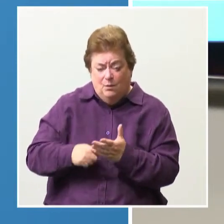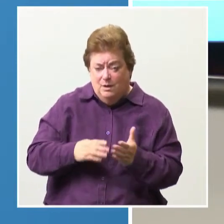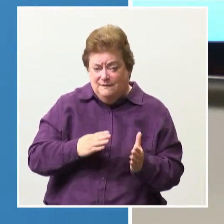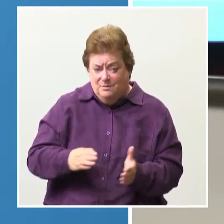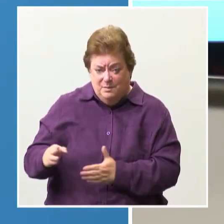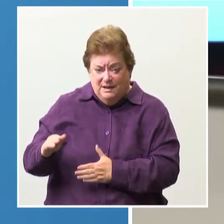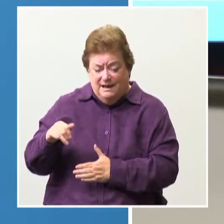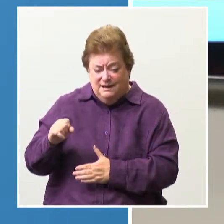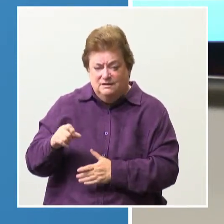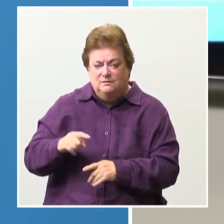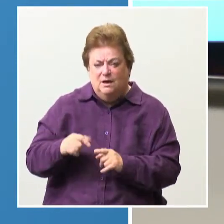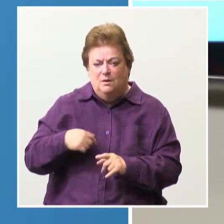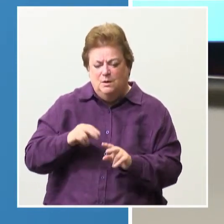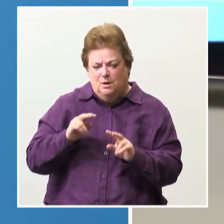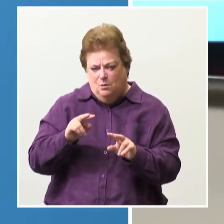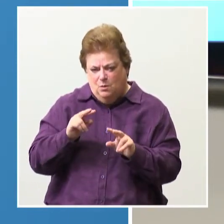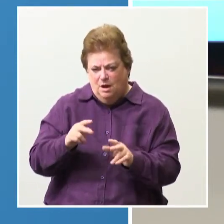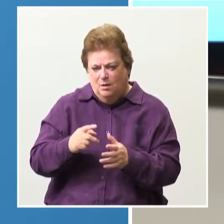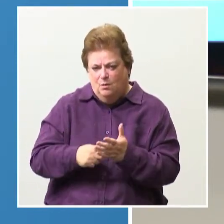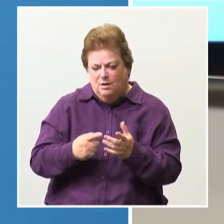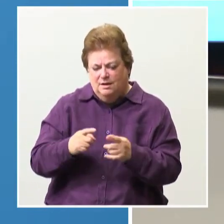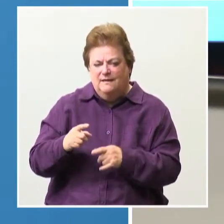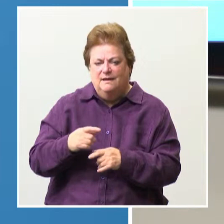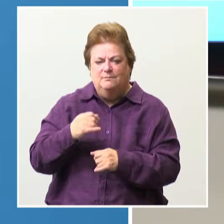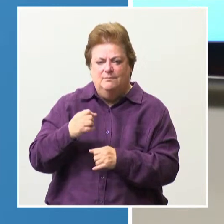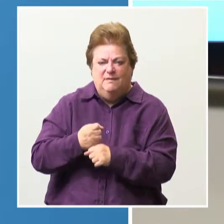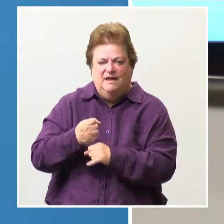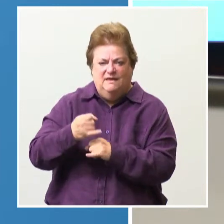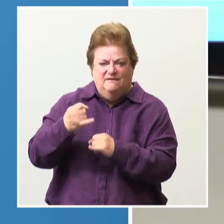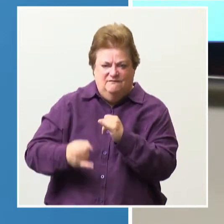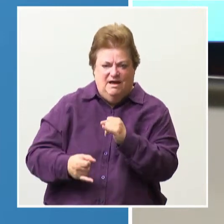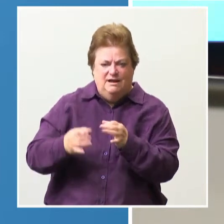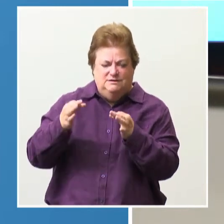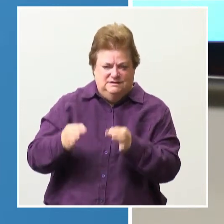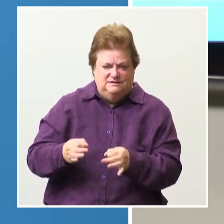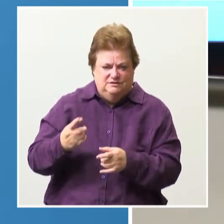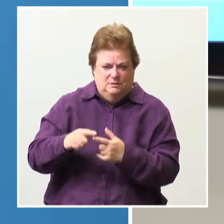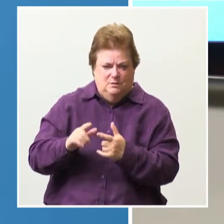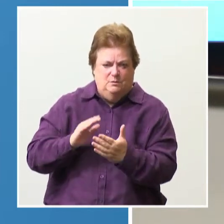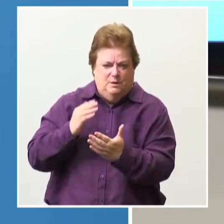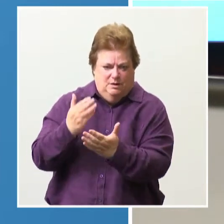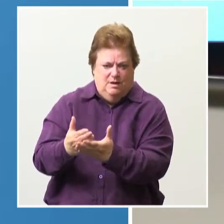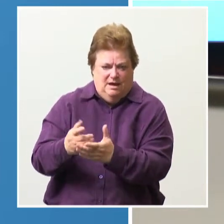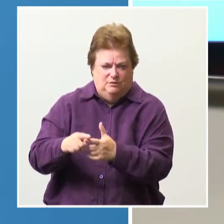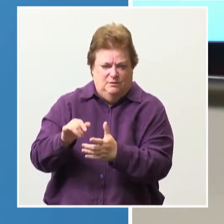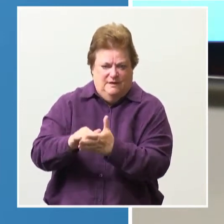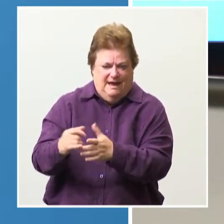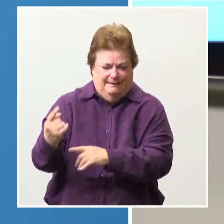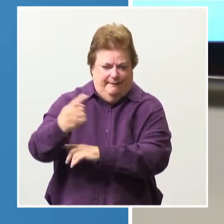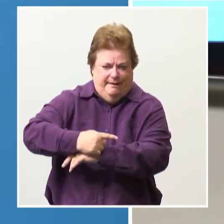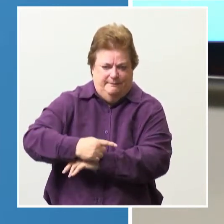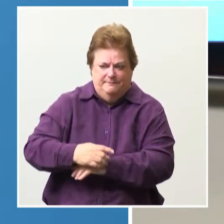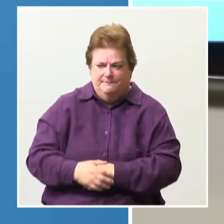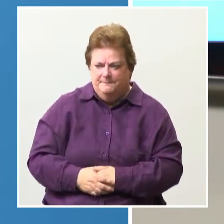be monitoring where we are and make a final decision when we get to that point based on the current data.